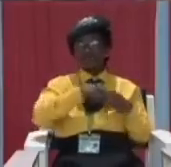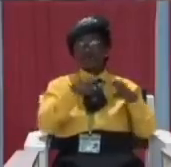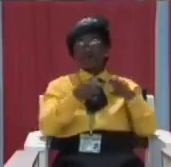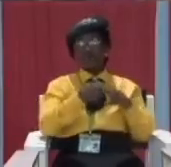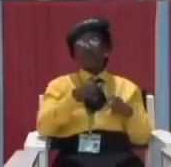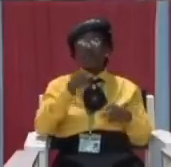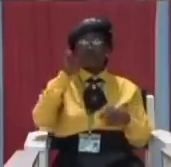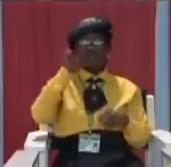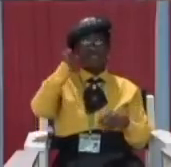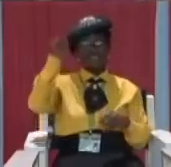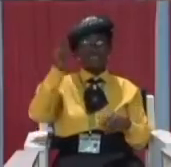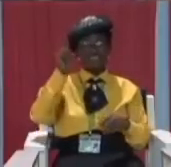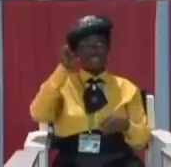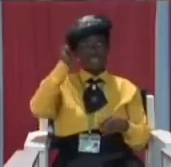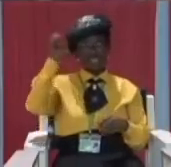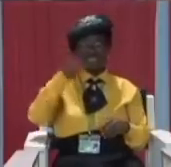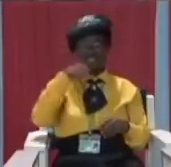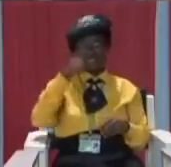And she said,